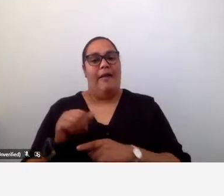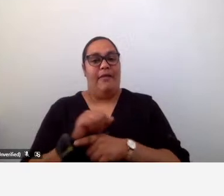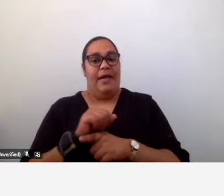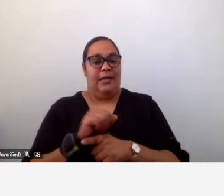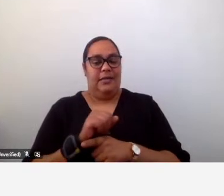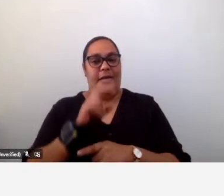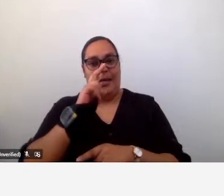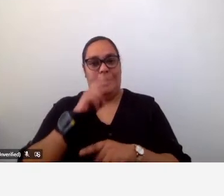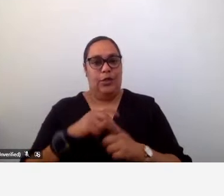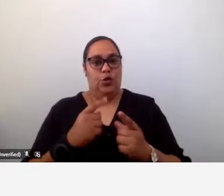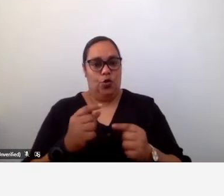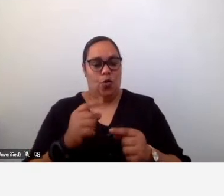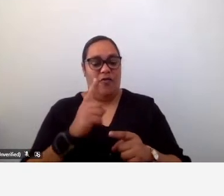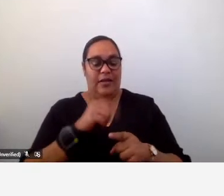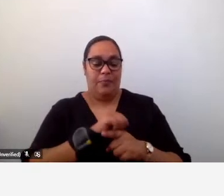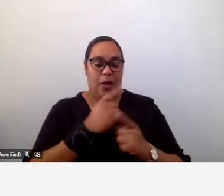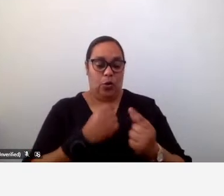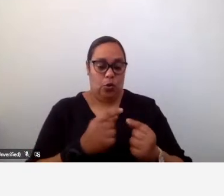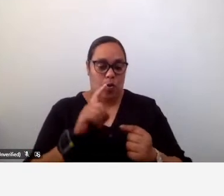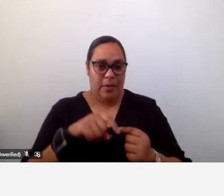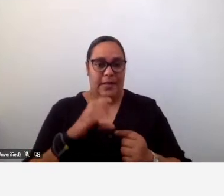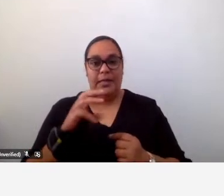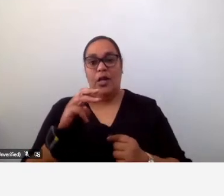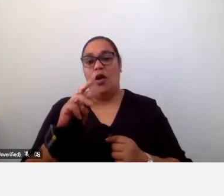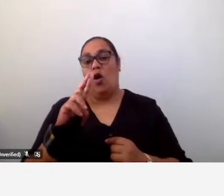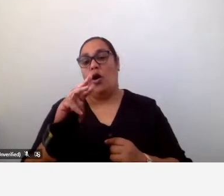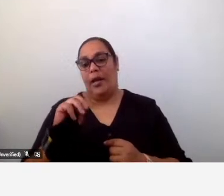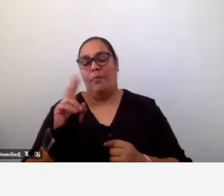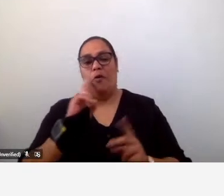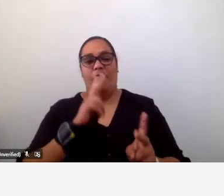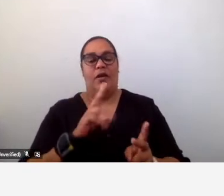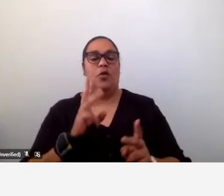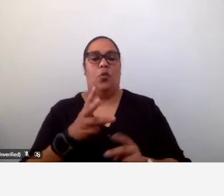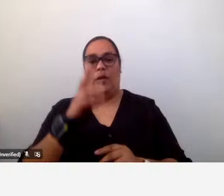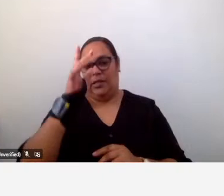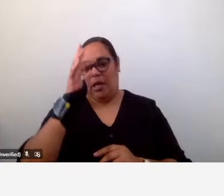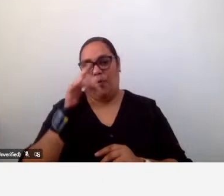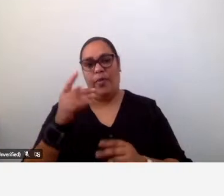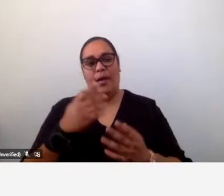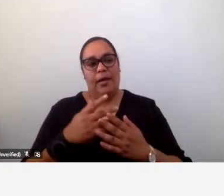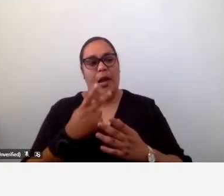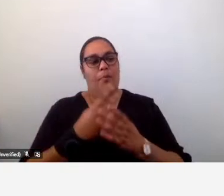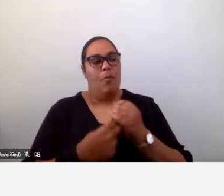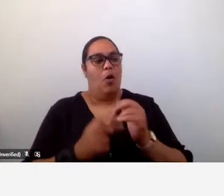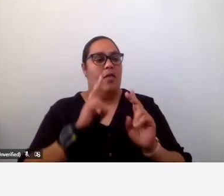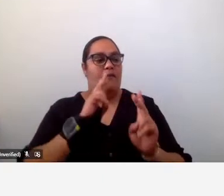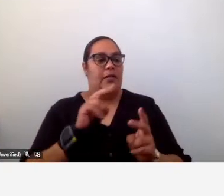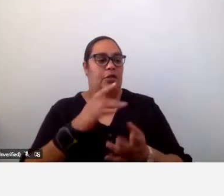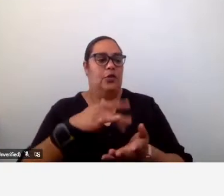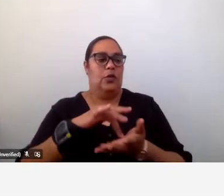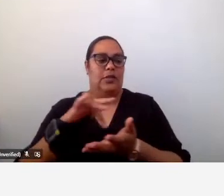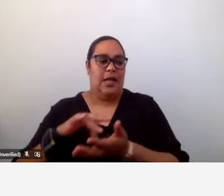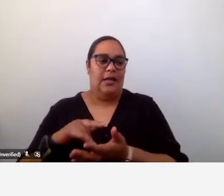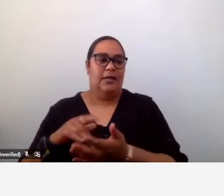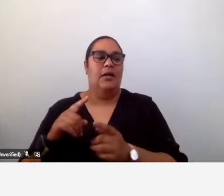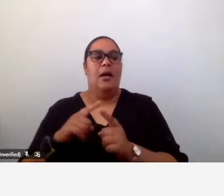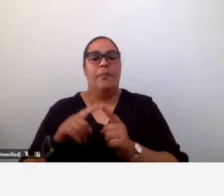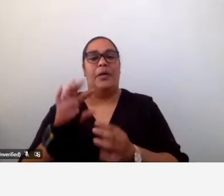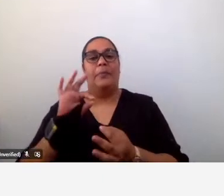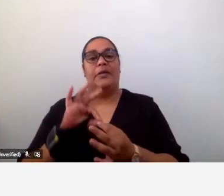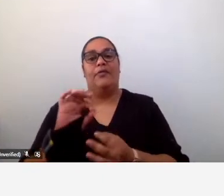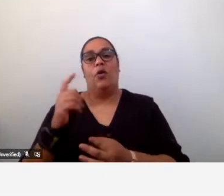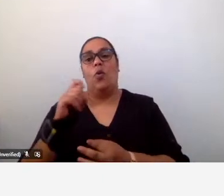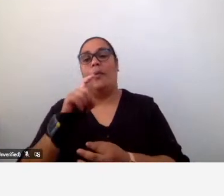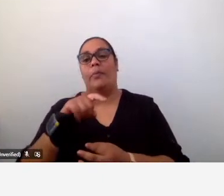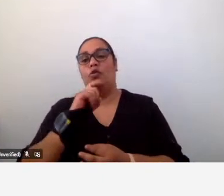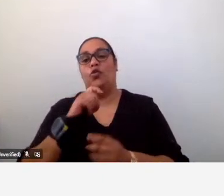needs to be done, which I believe the CRL will be visiting Stellenbosch so that they can go visit the site, specifically the one that needs to be